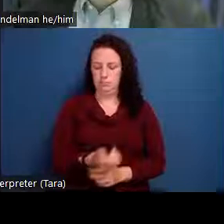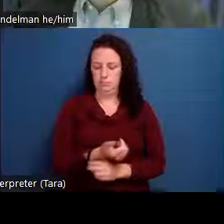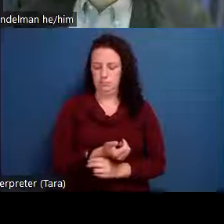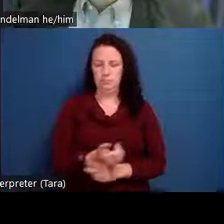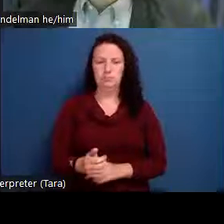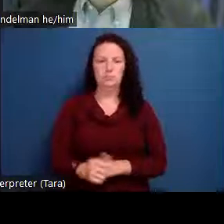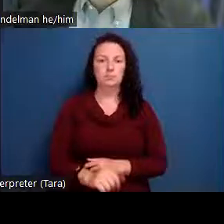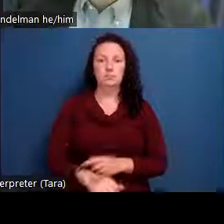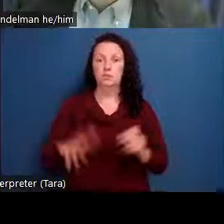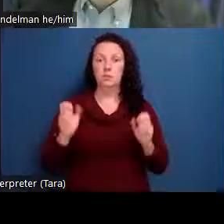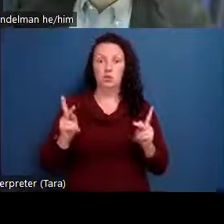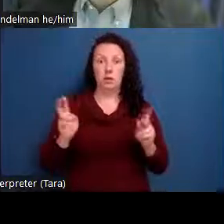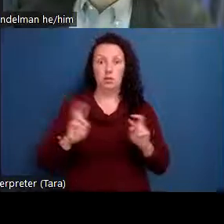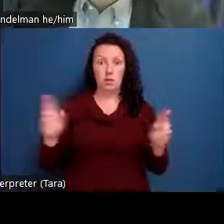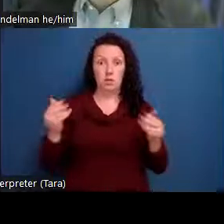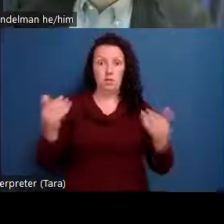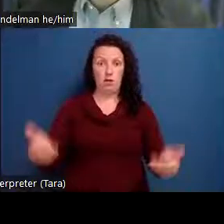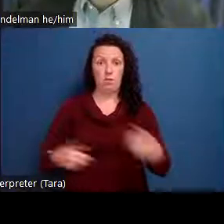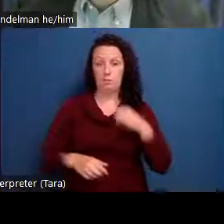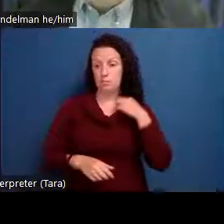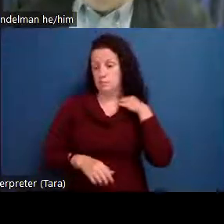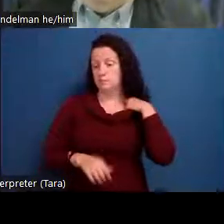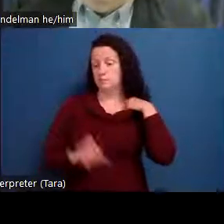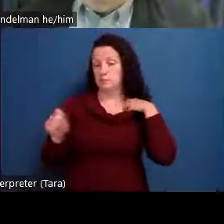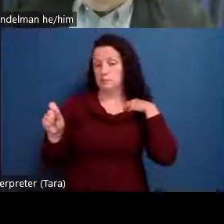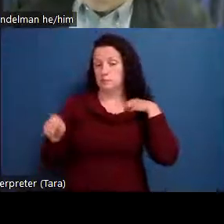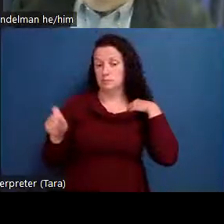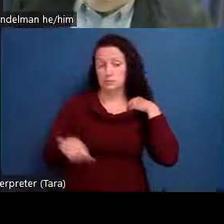All right, shall we move on? Yes.